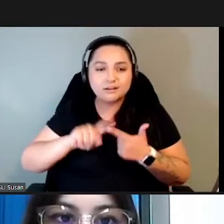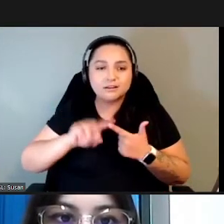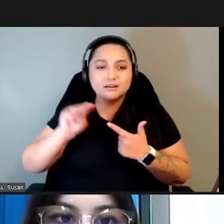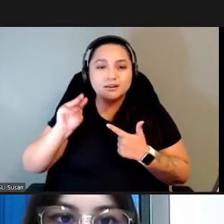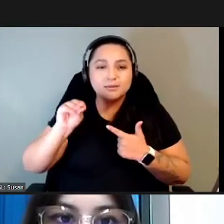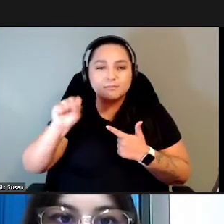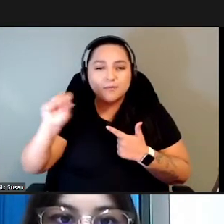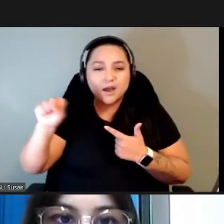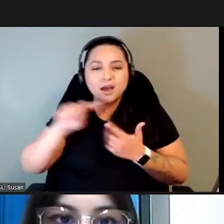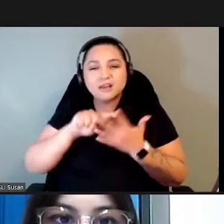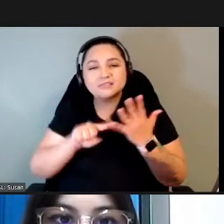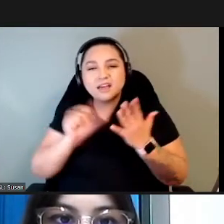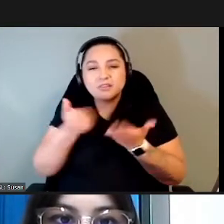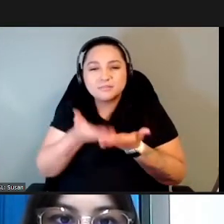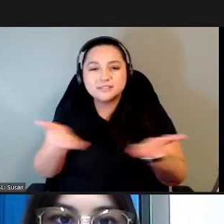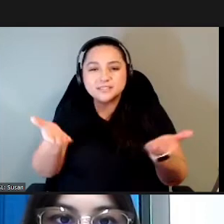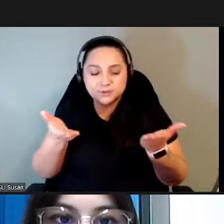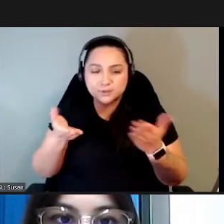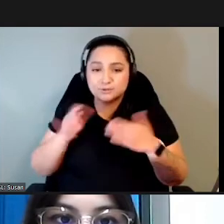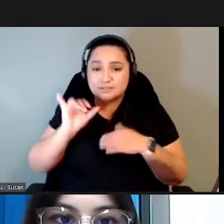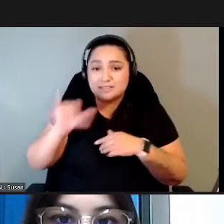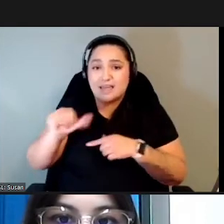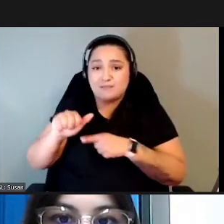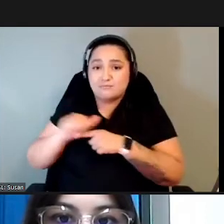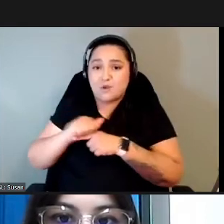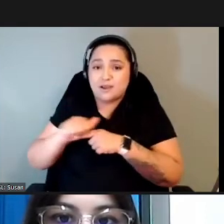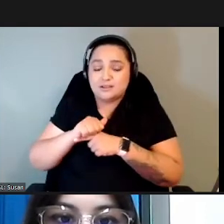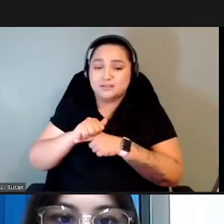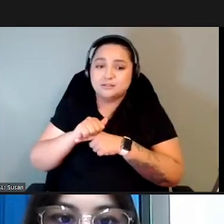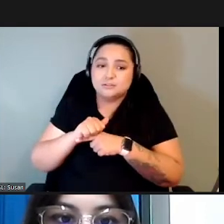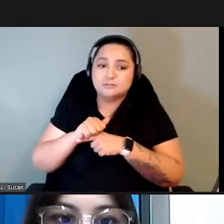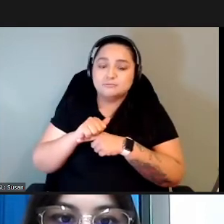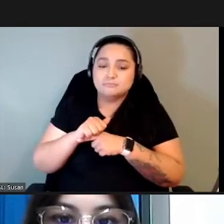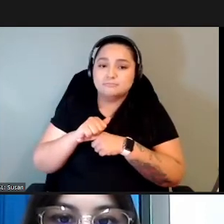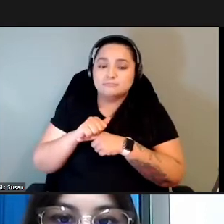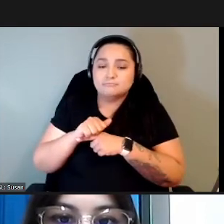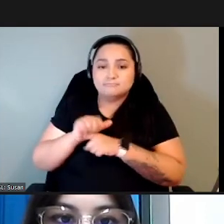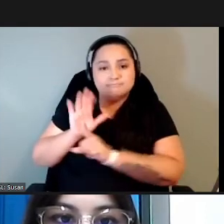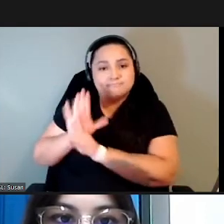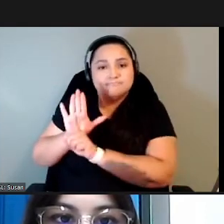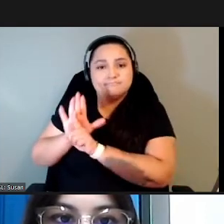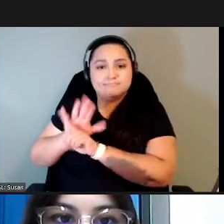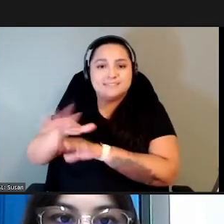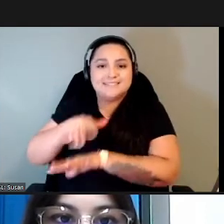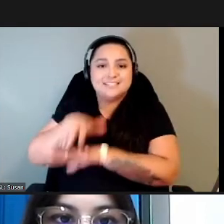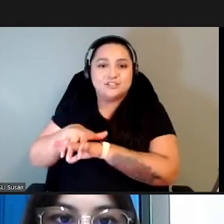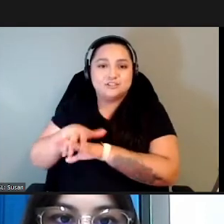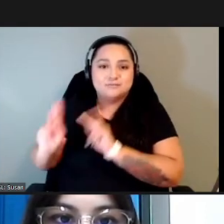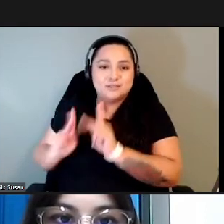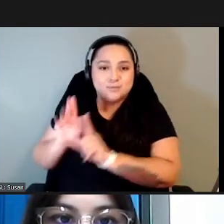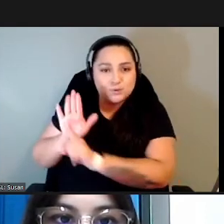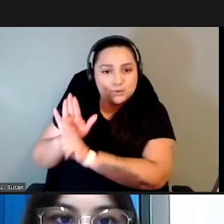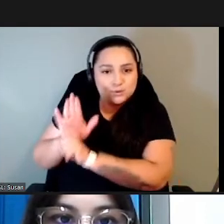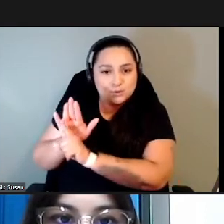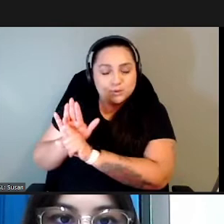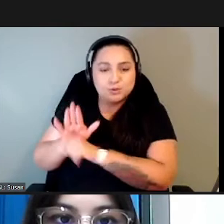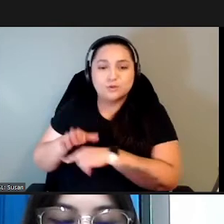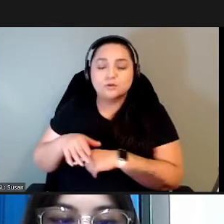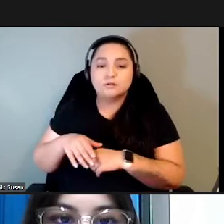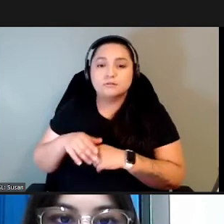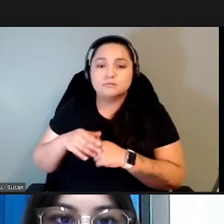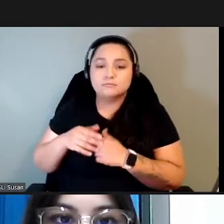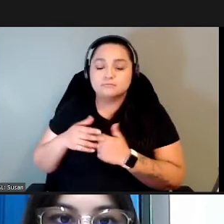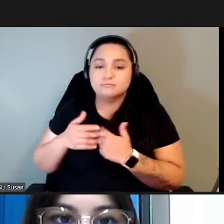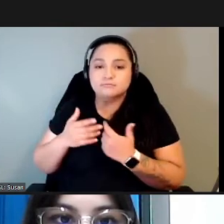And remains a practice and a technology and tradition of Indigenous people and others for having live embers after a